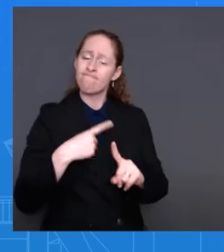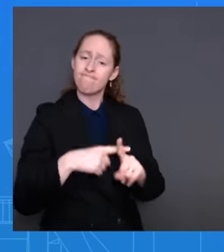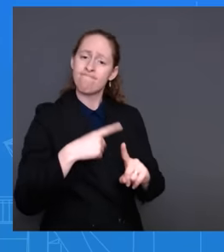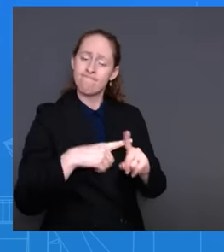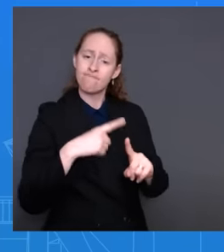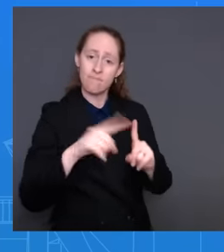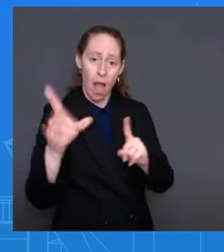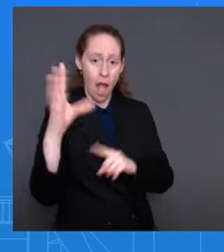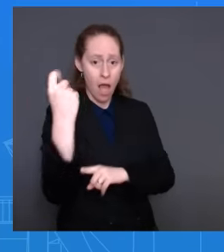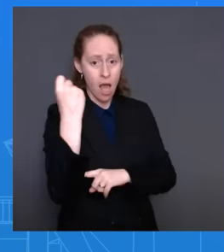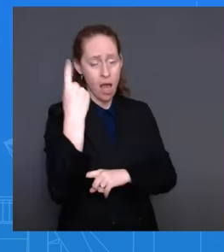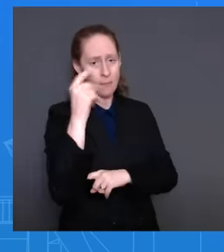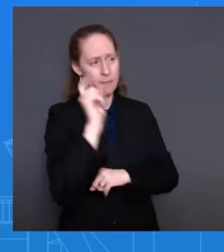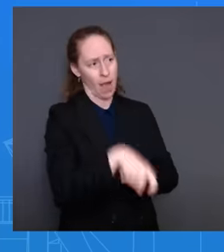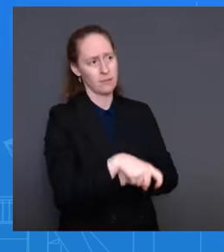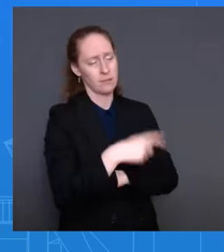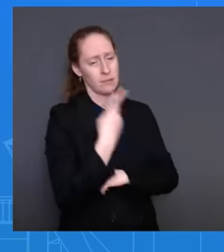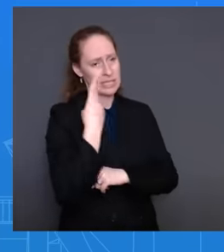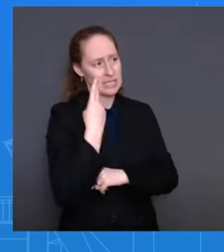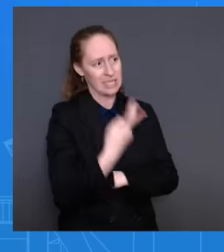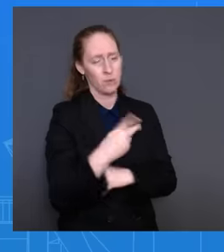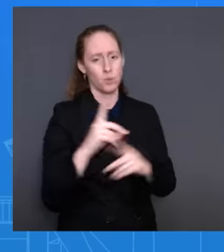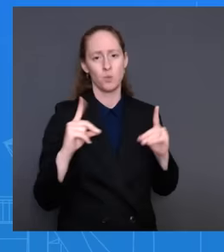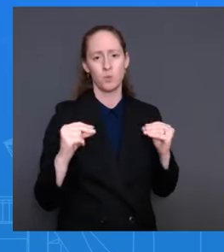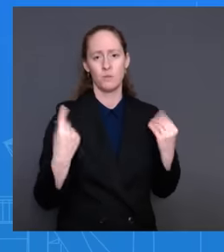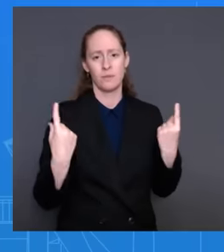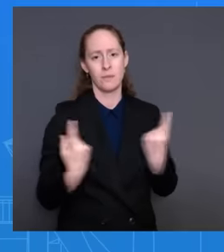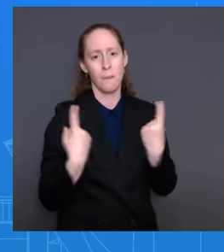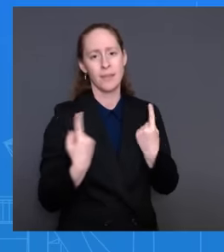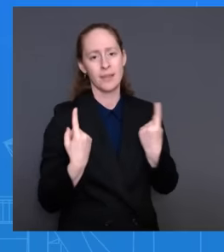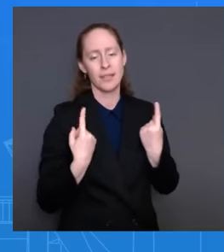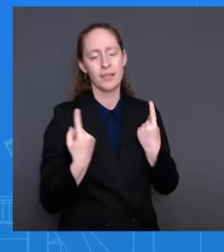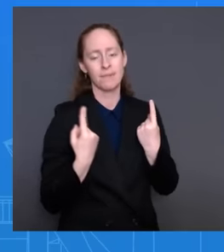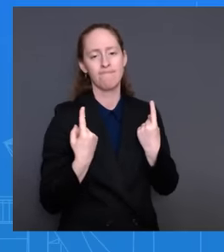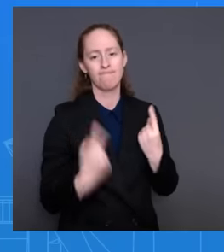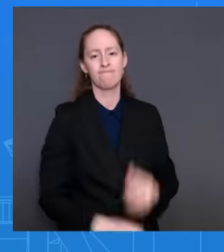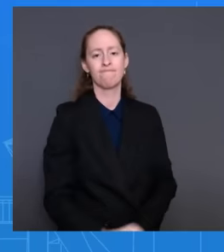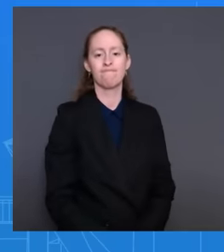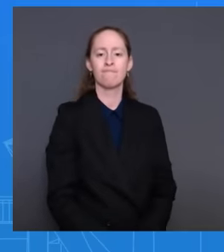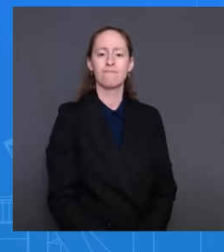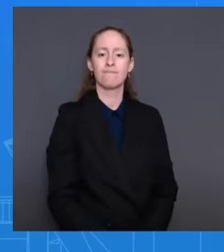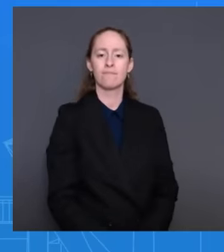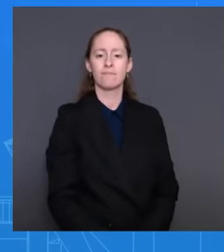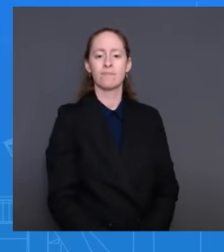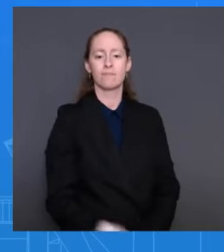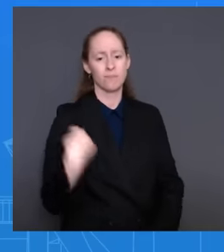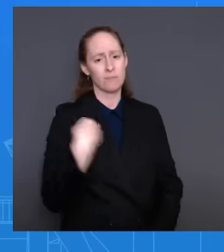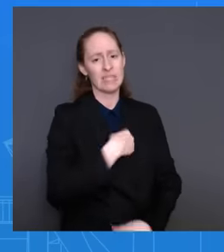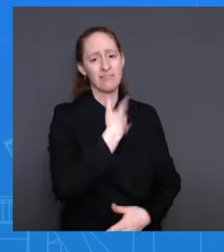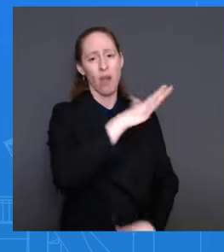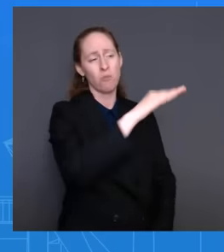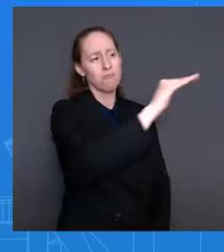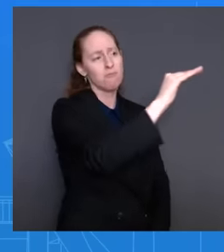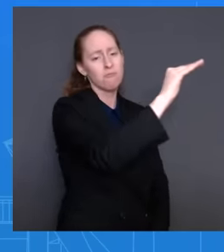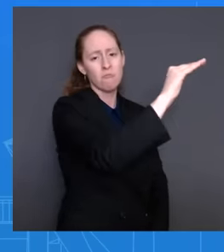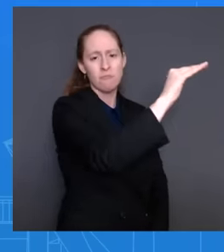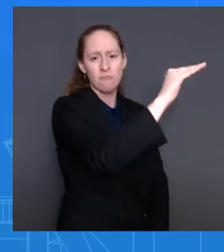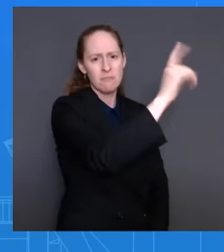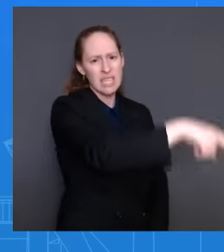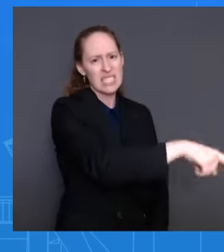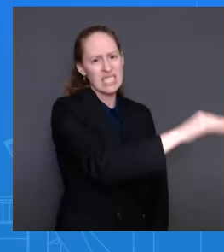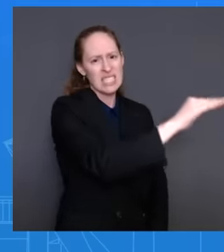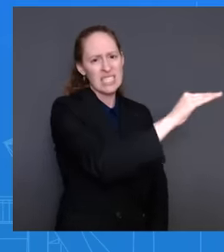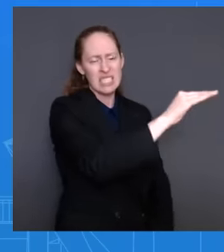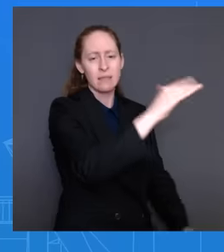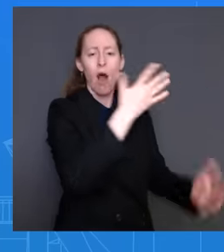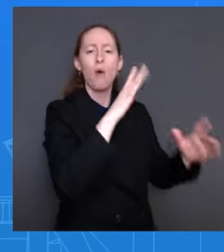We have our White House team that is in constant communication with Congress on an array of issues, including this one, because again, this